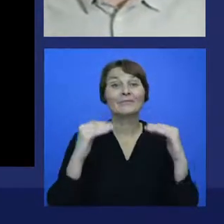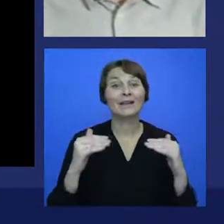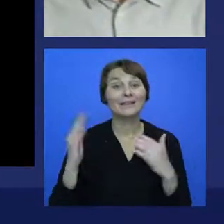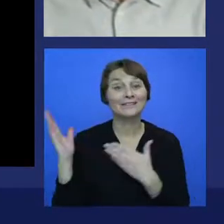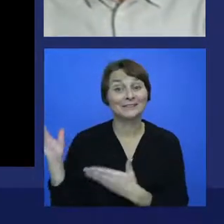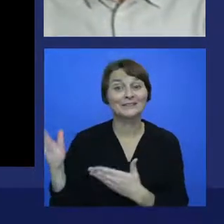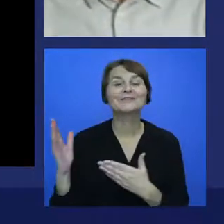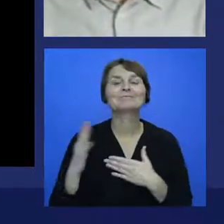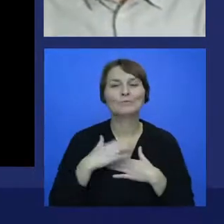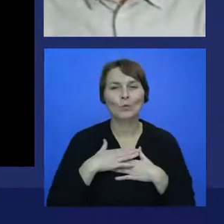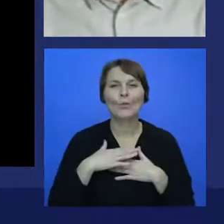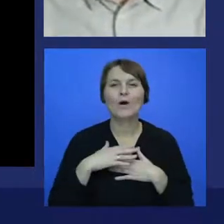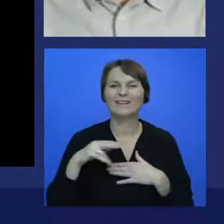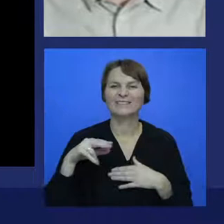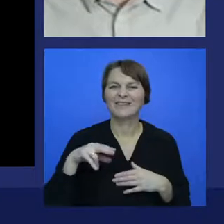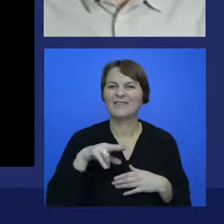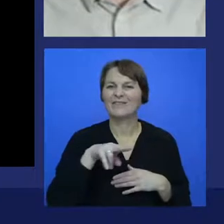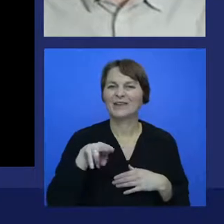us using the space